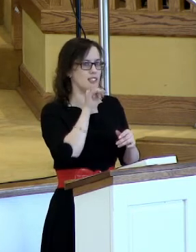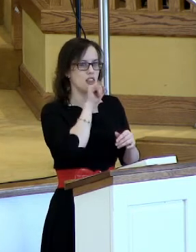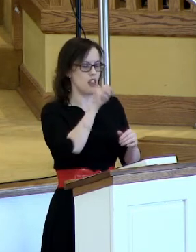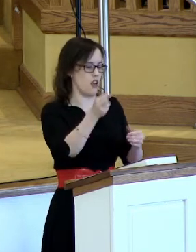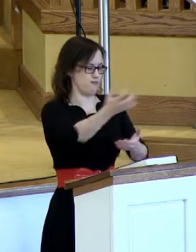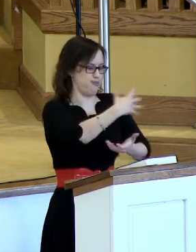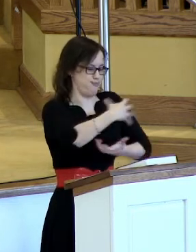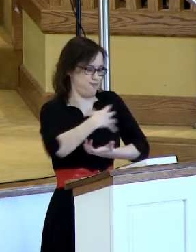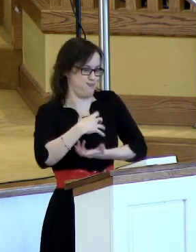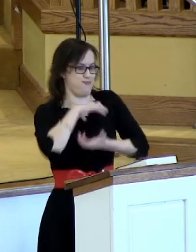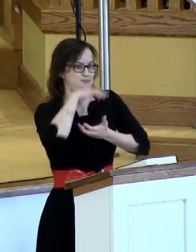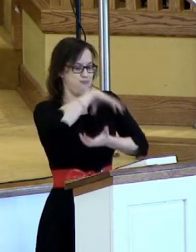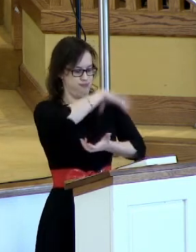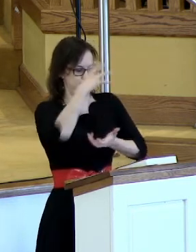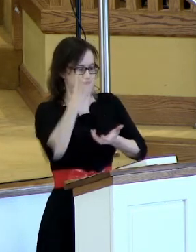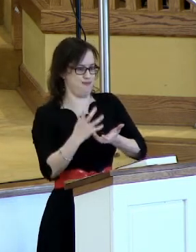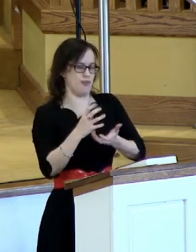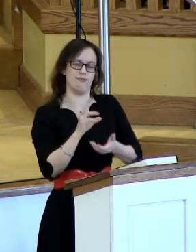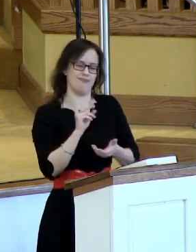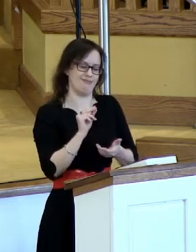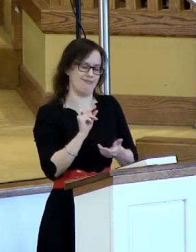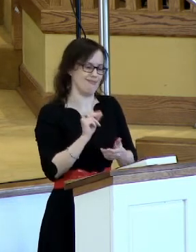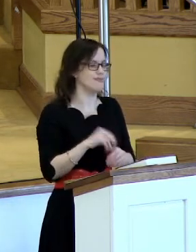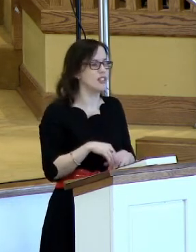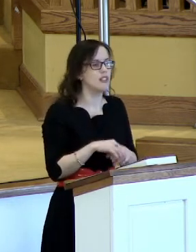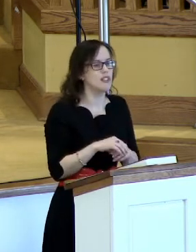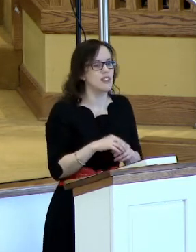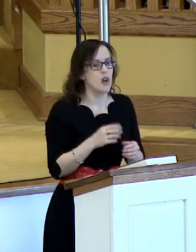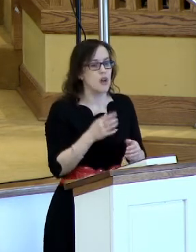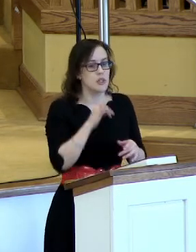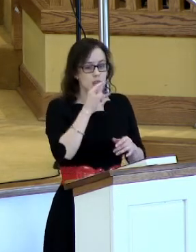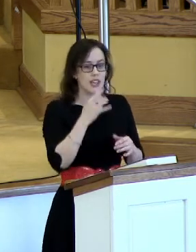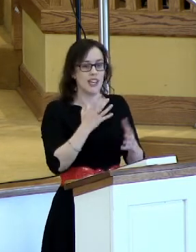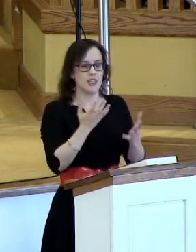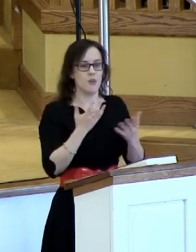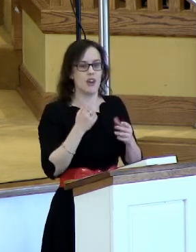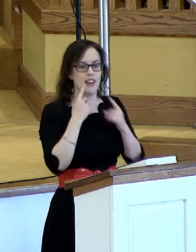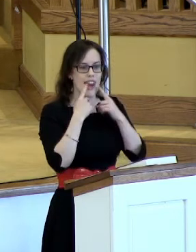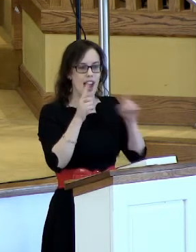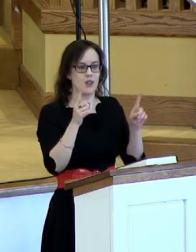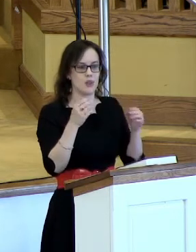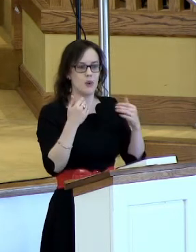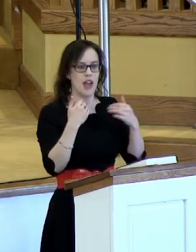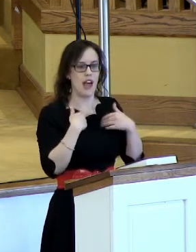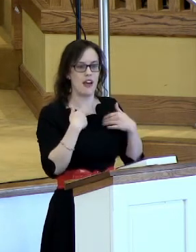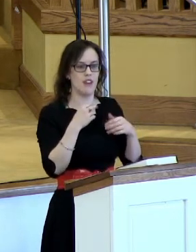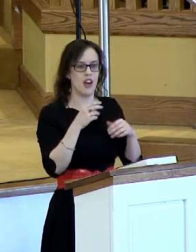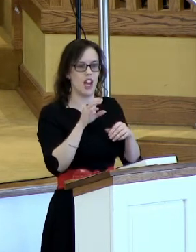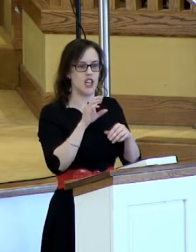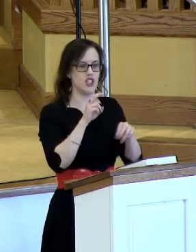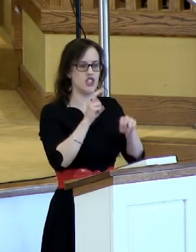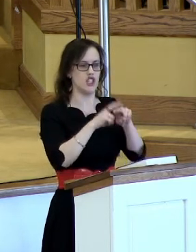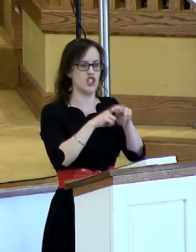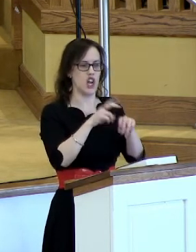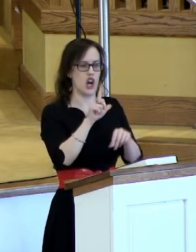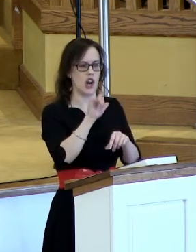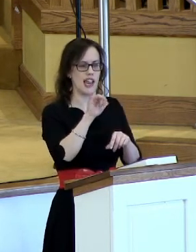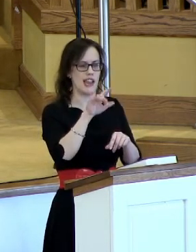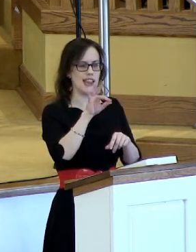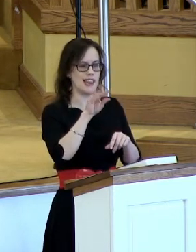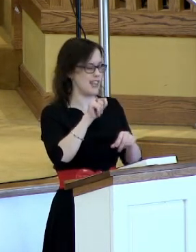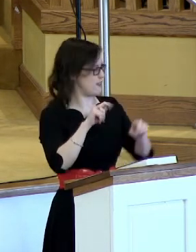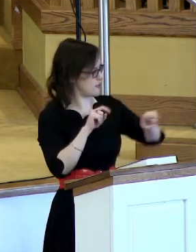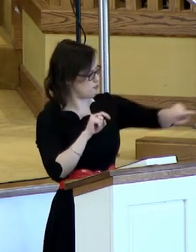And then also, kids, this is an exciting announcement. We now have a chair lift on this hallway over here that goes